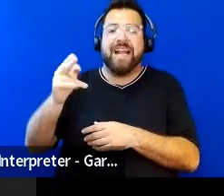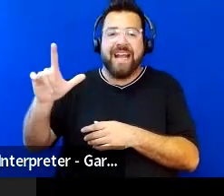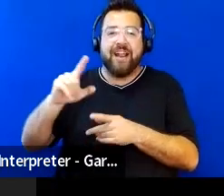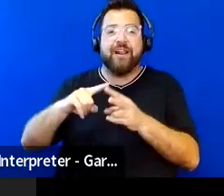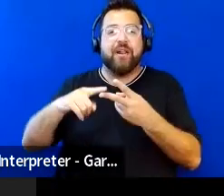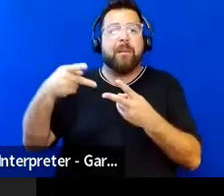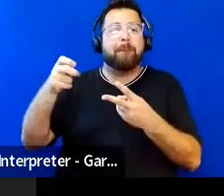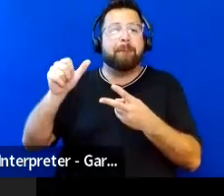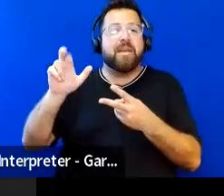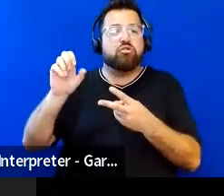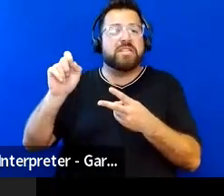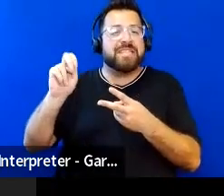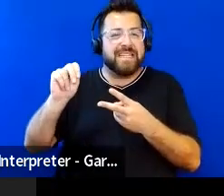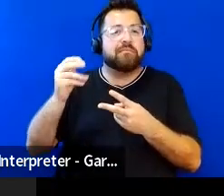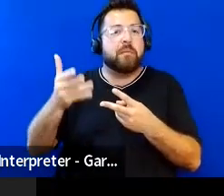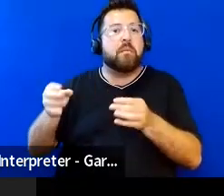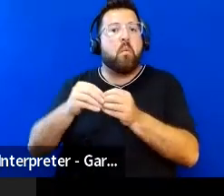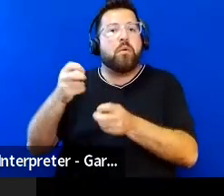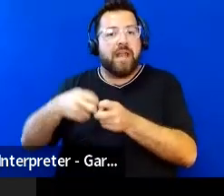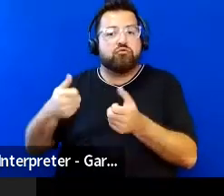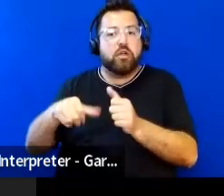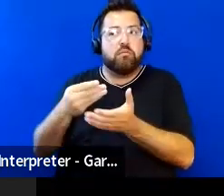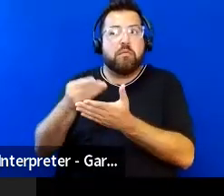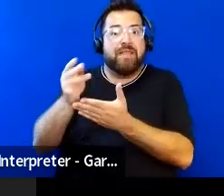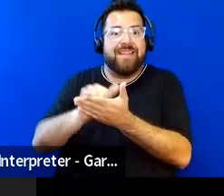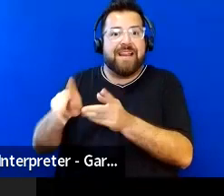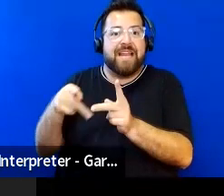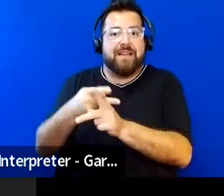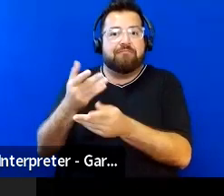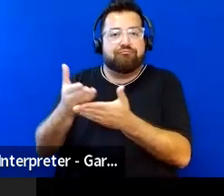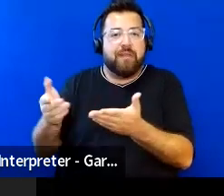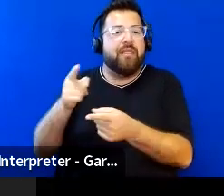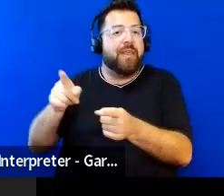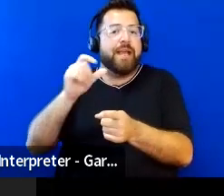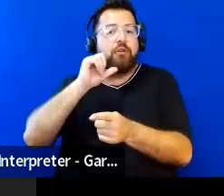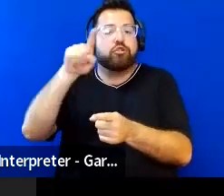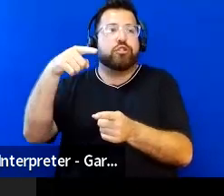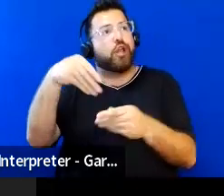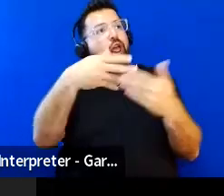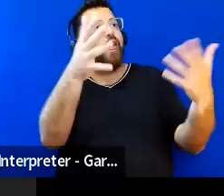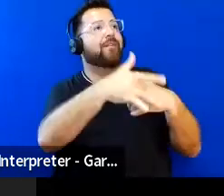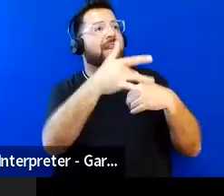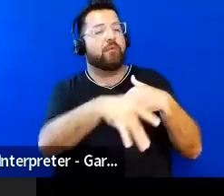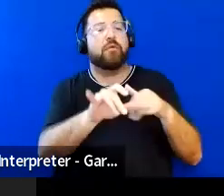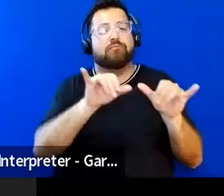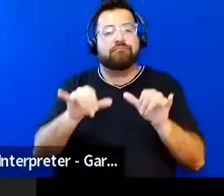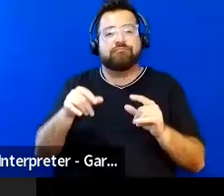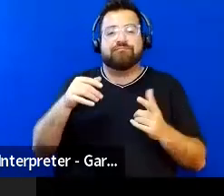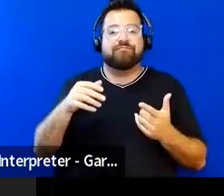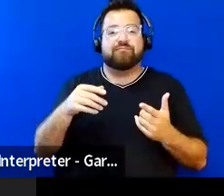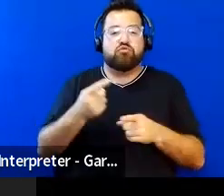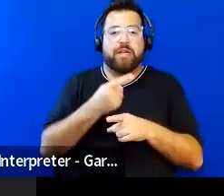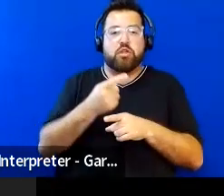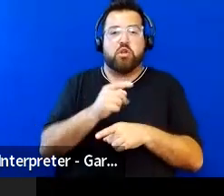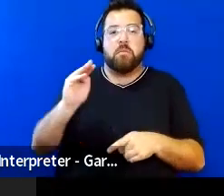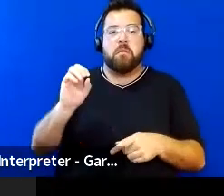it might be more difficult to purchase those kinds of materials. They just don't make them available the way they do regular monographs, but definitely reach